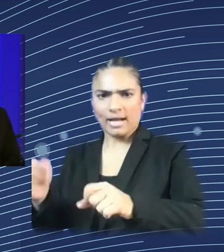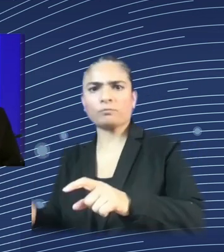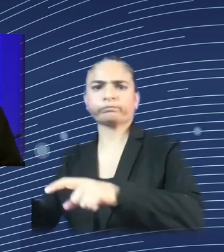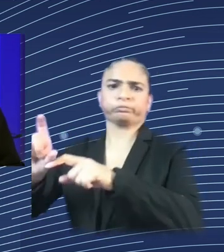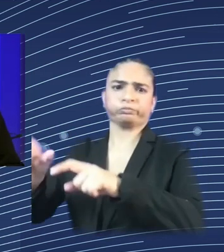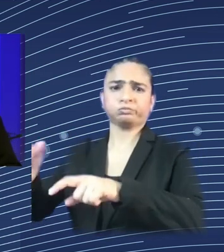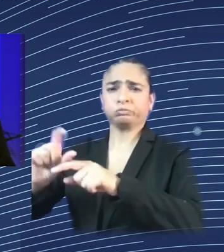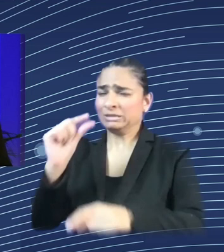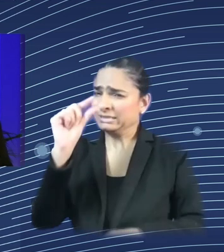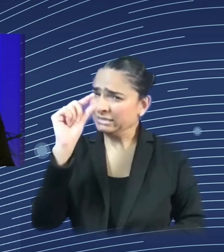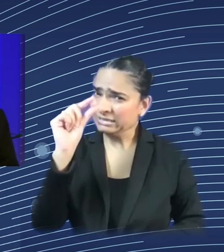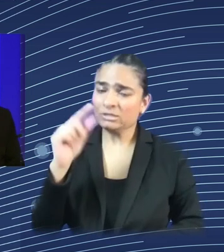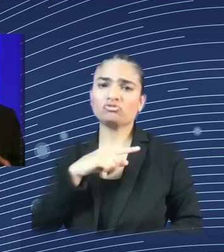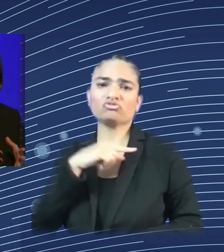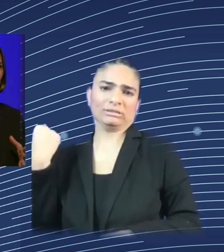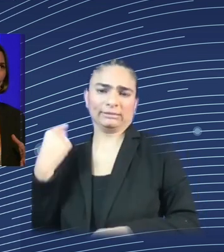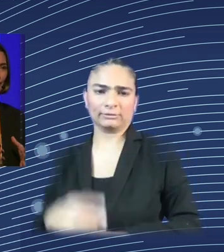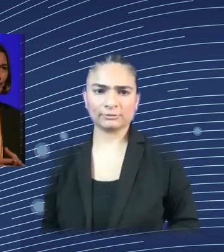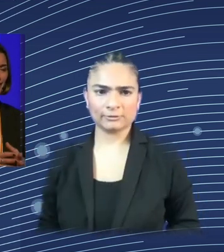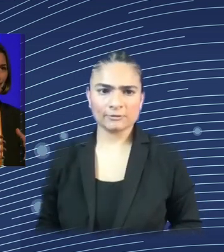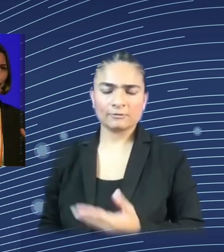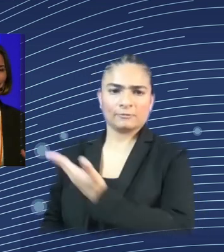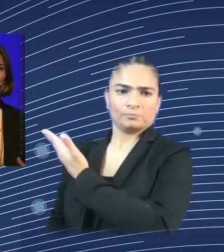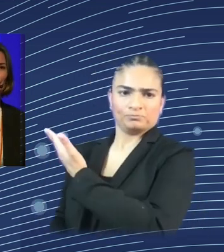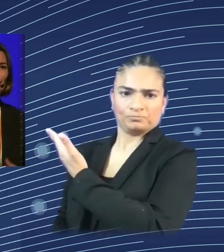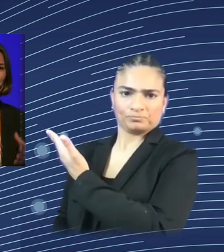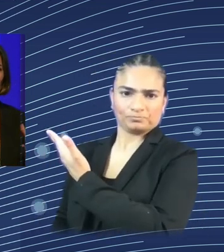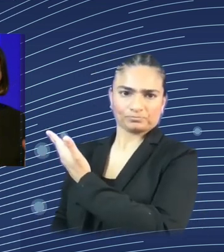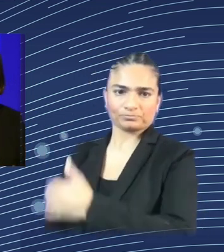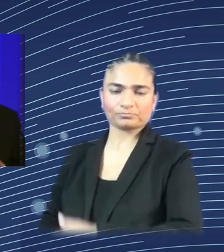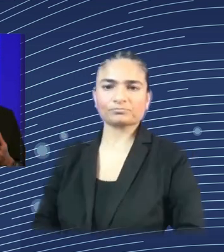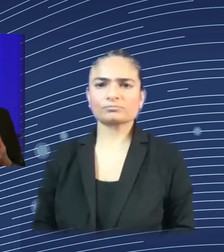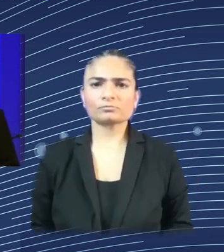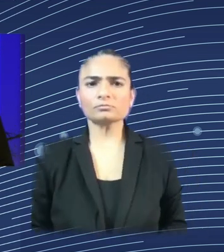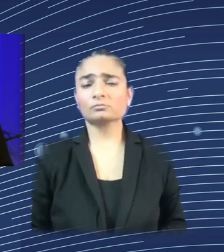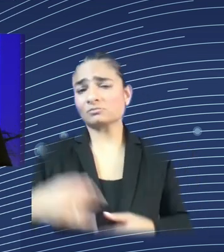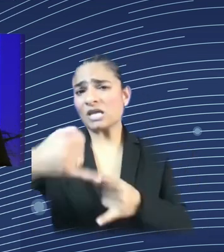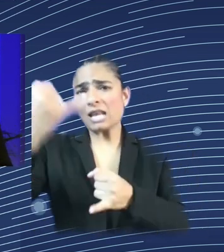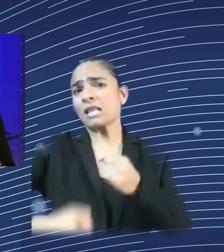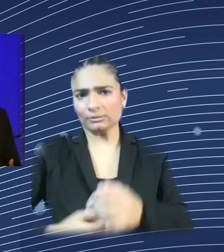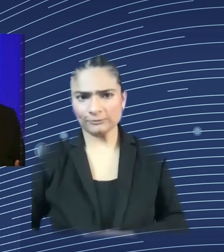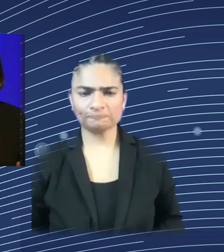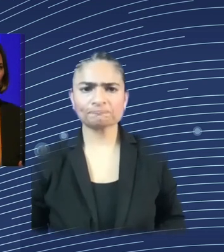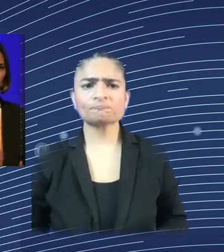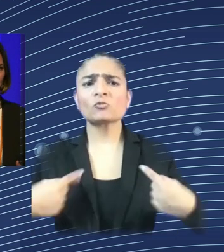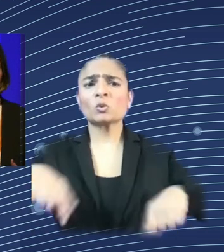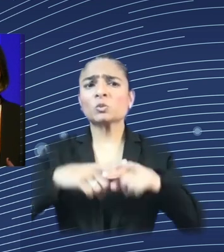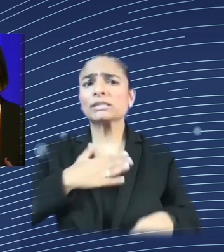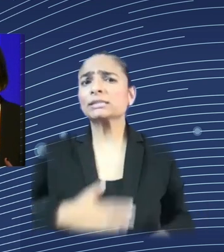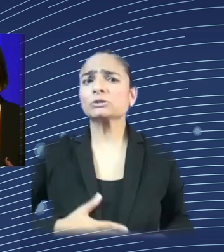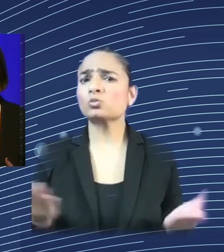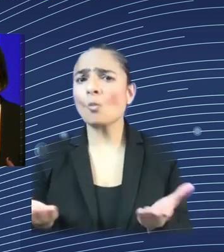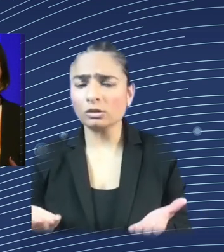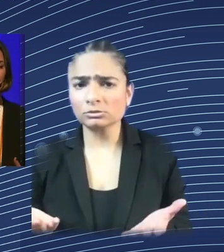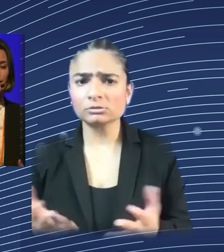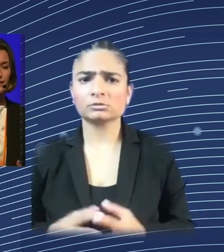So what do we need for a good, like trustworthy, secure, and really good AI implementation in